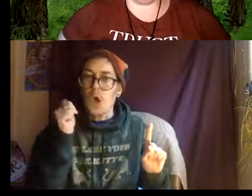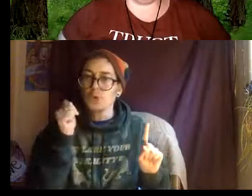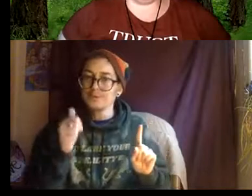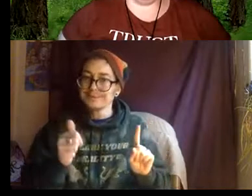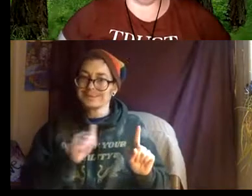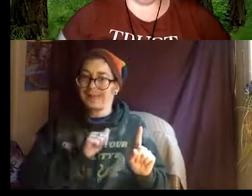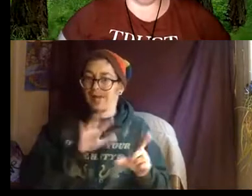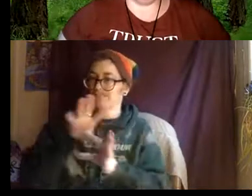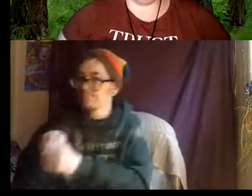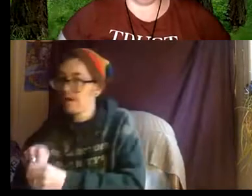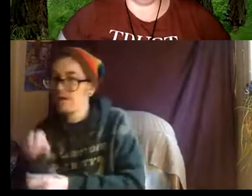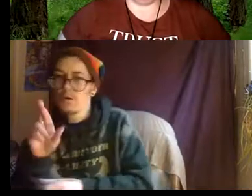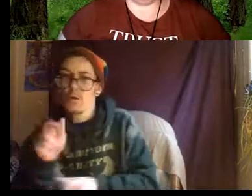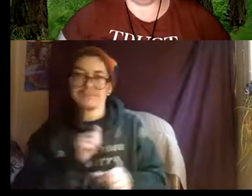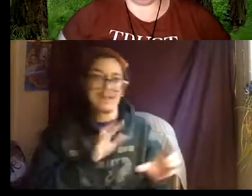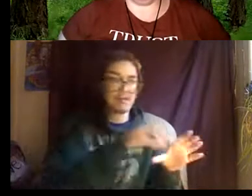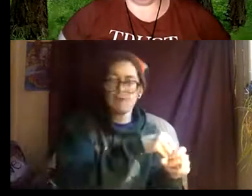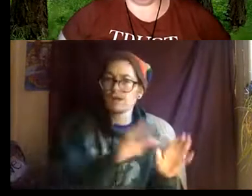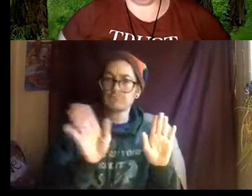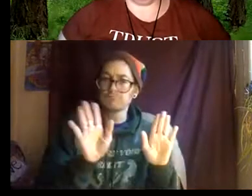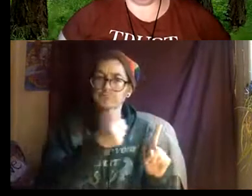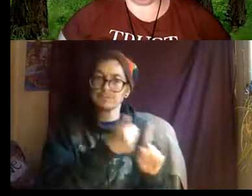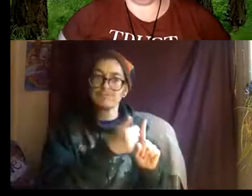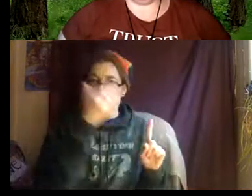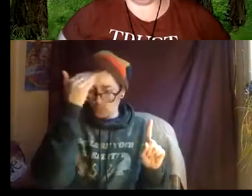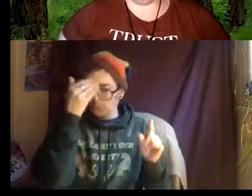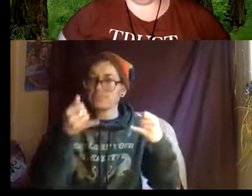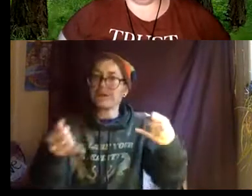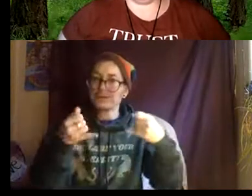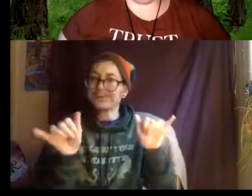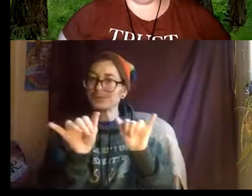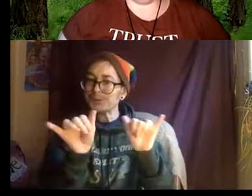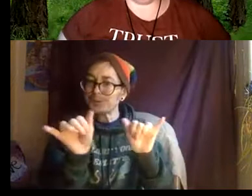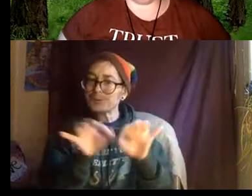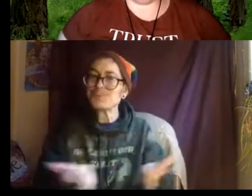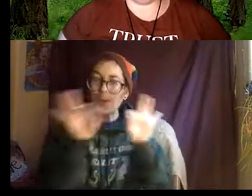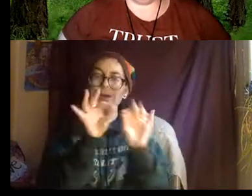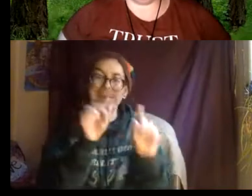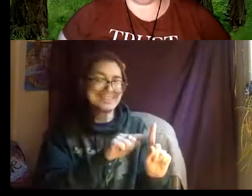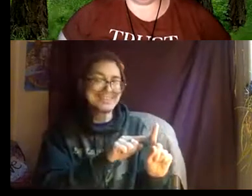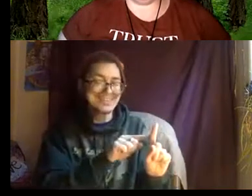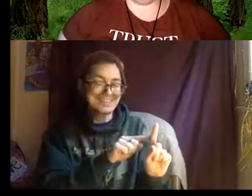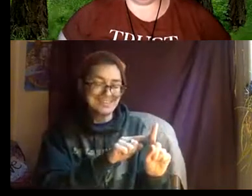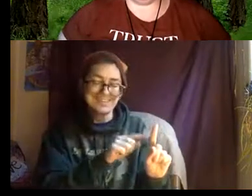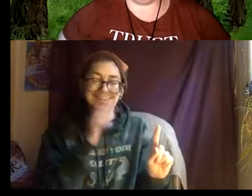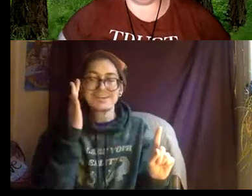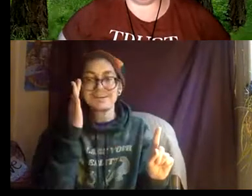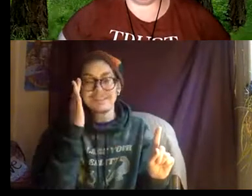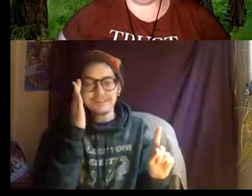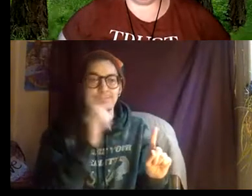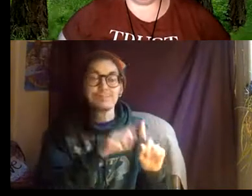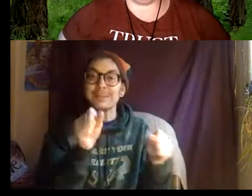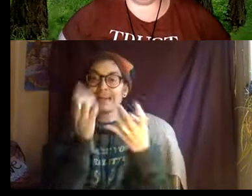you can maybe ask to help with that. And then you can decide when that person is needed and when they're